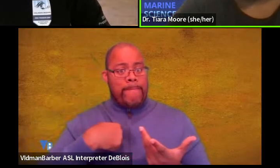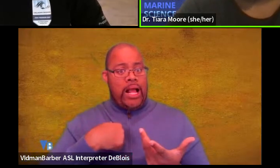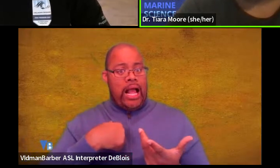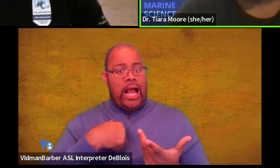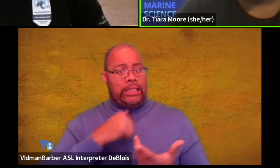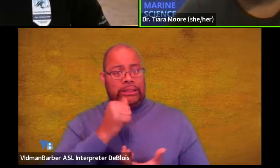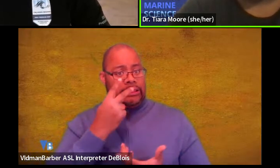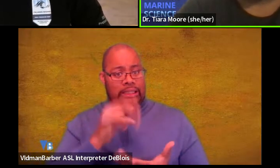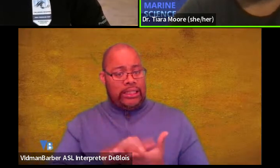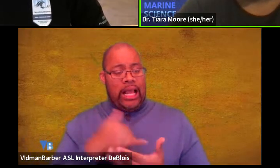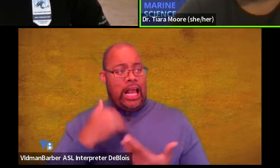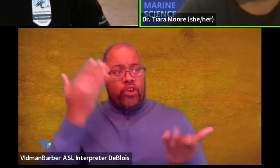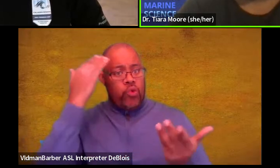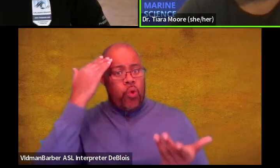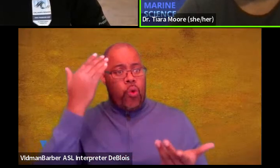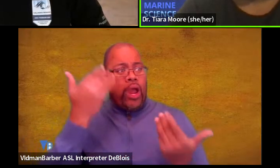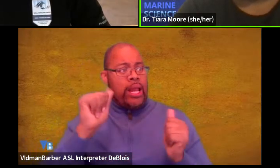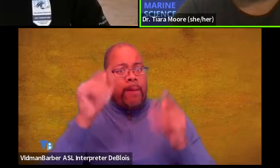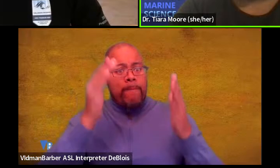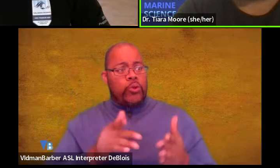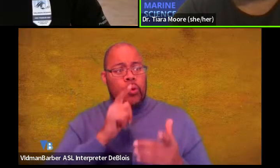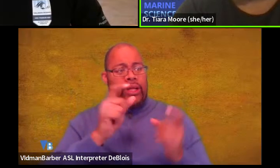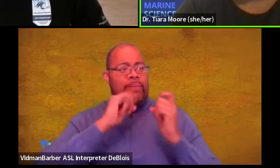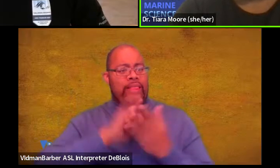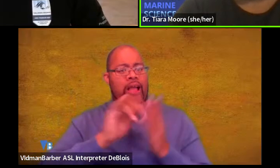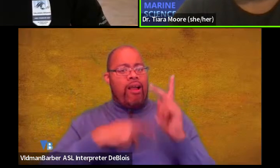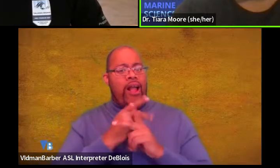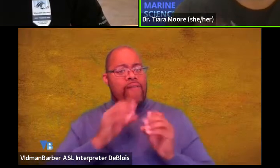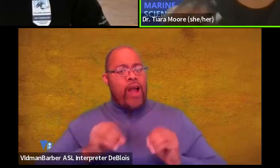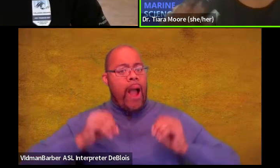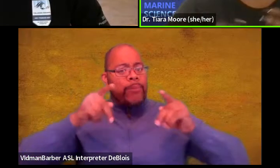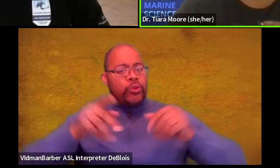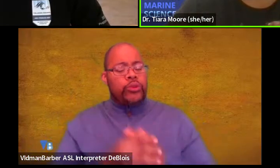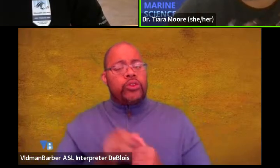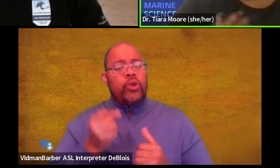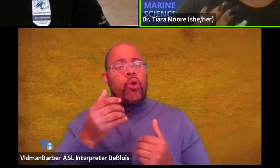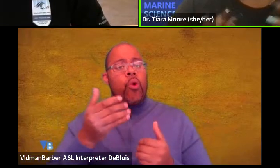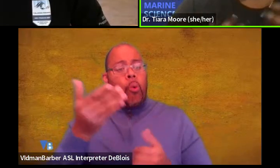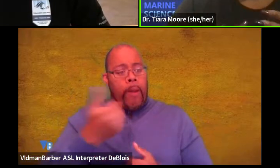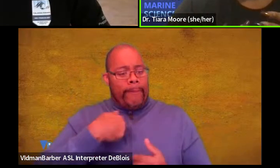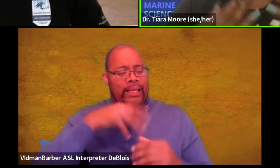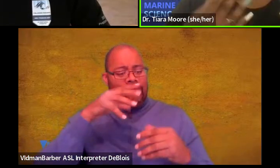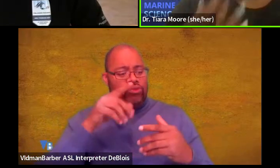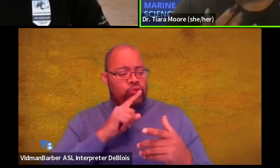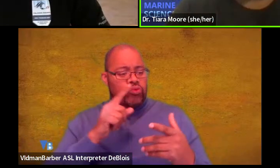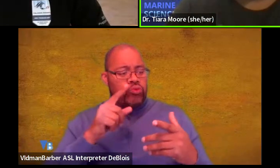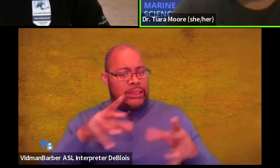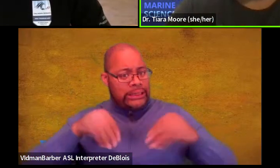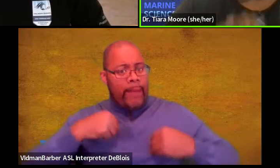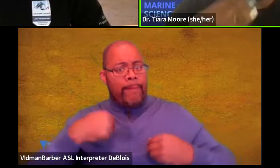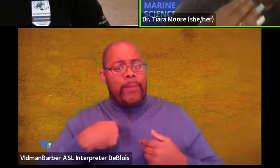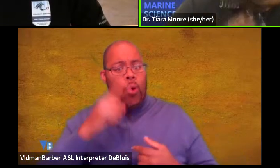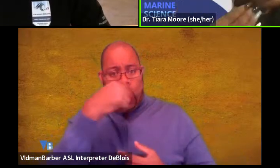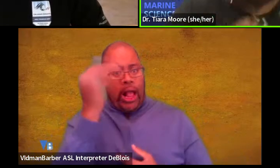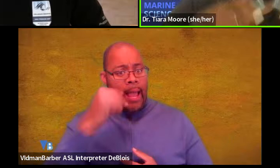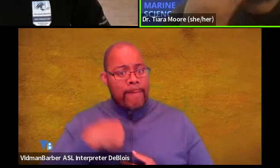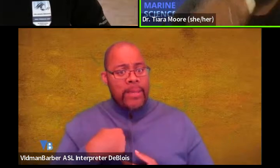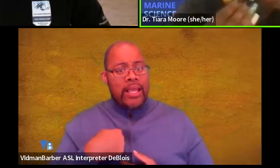didn't know, anybody's giving me this type of opportunity to welcome me, to embrace me, to look like me,